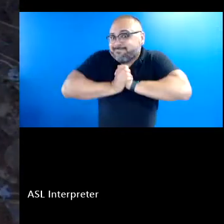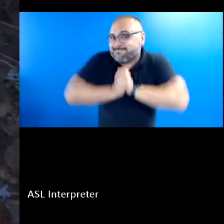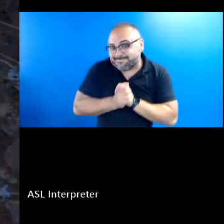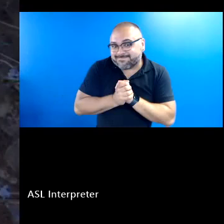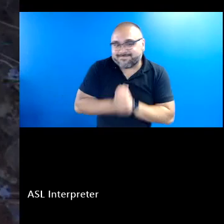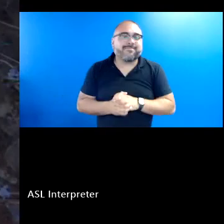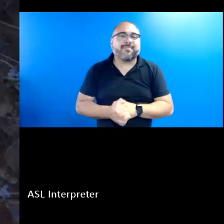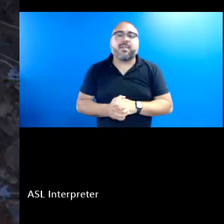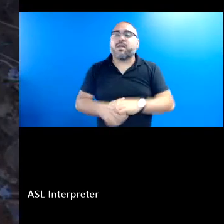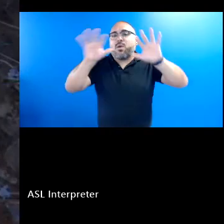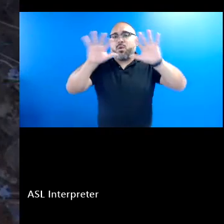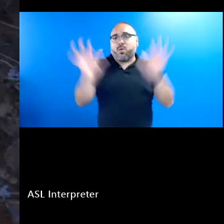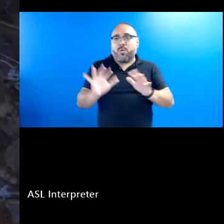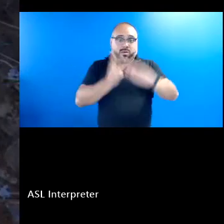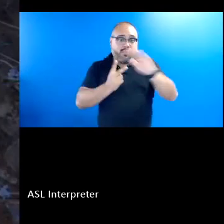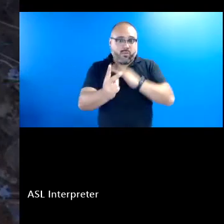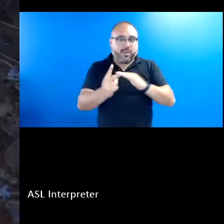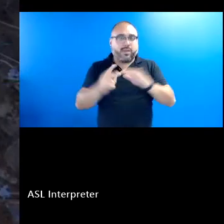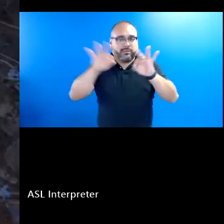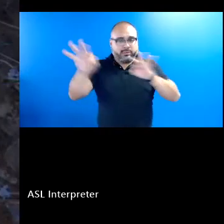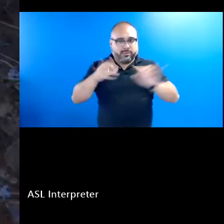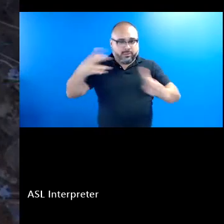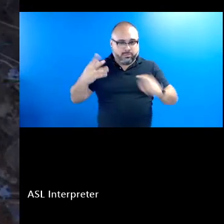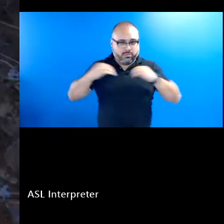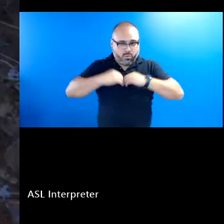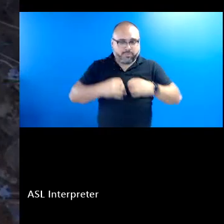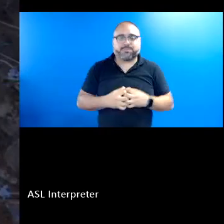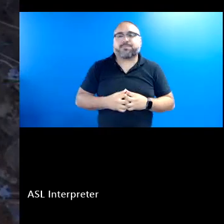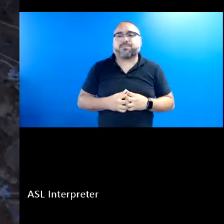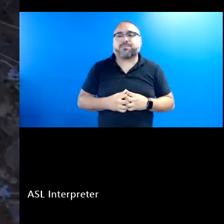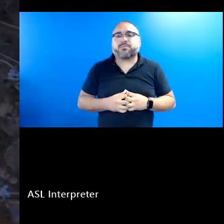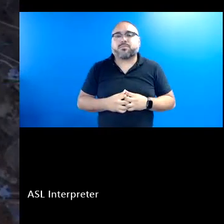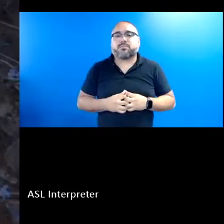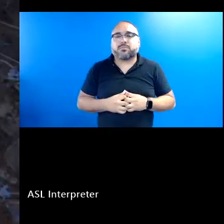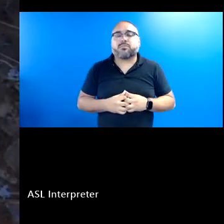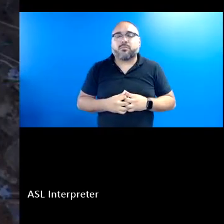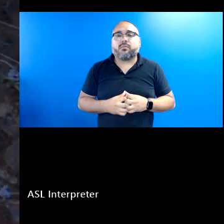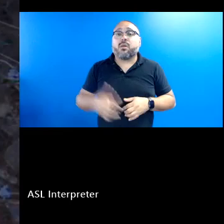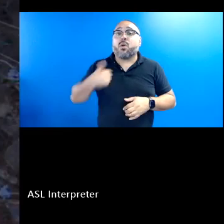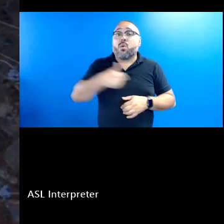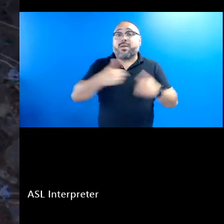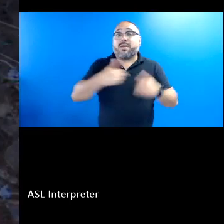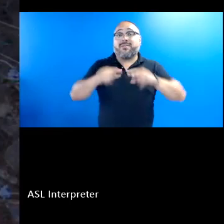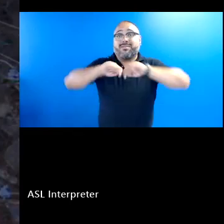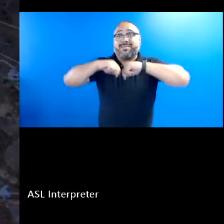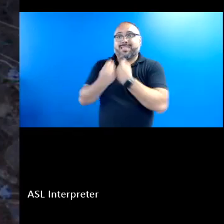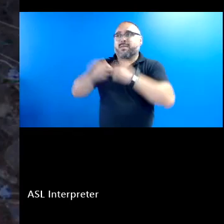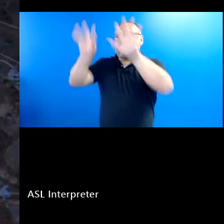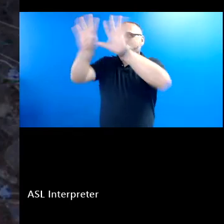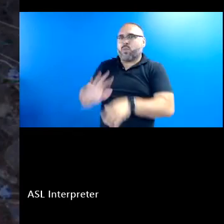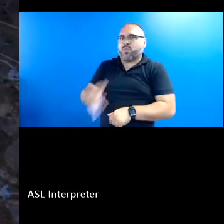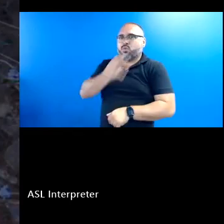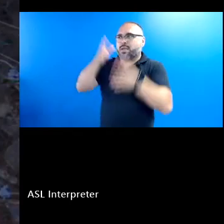our weather forecasting and our forecasting capabilities. We do have a team of meteorologists. Right now, I think we're